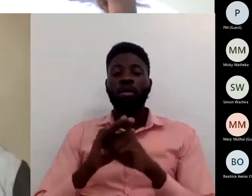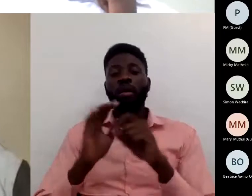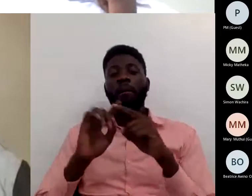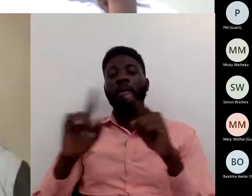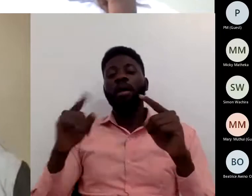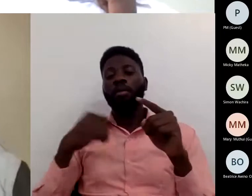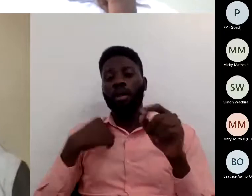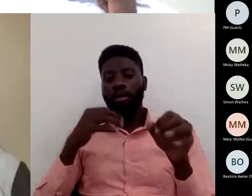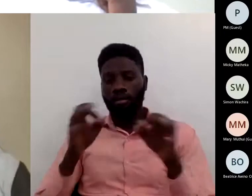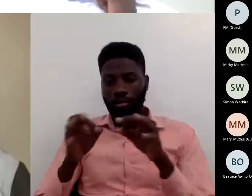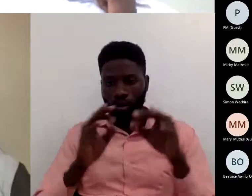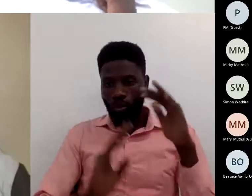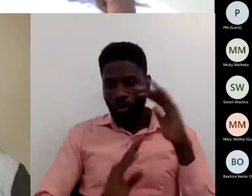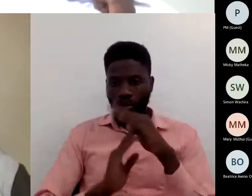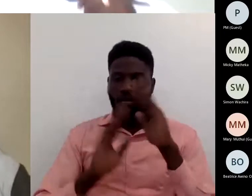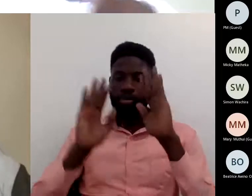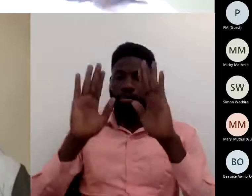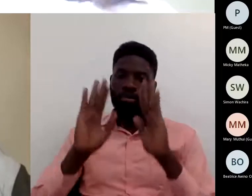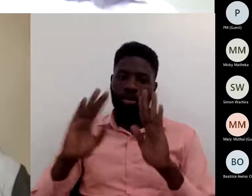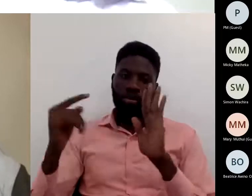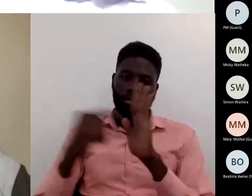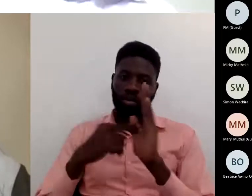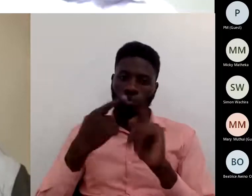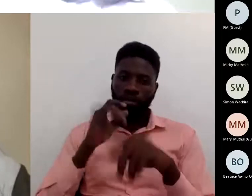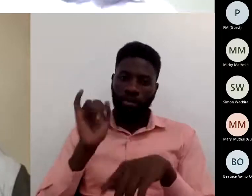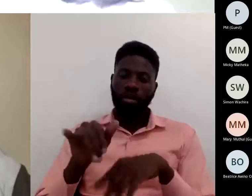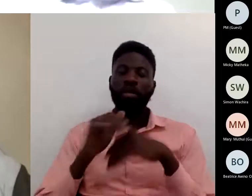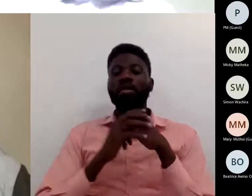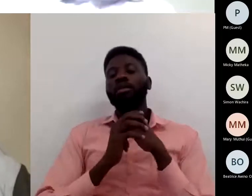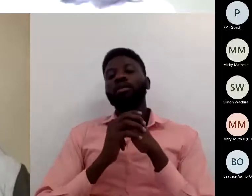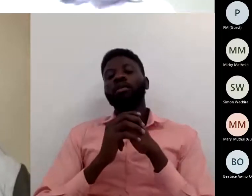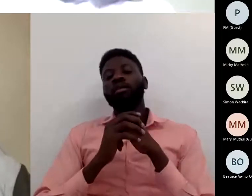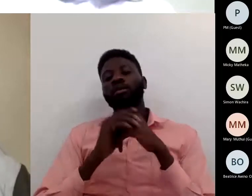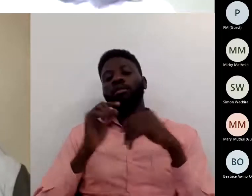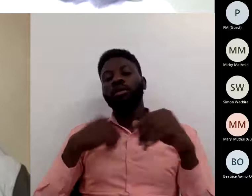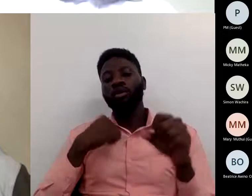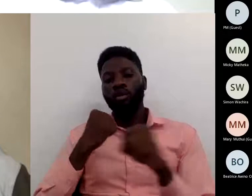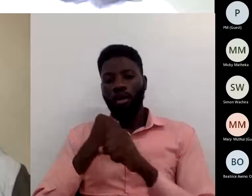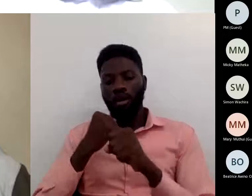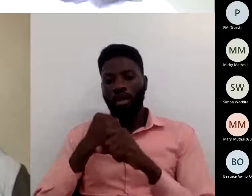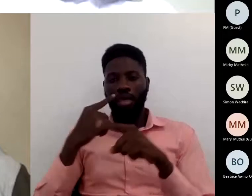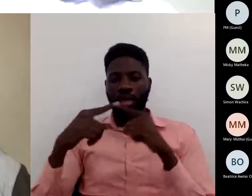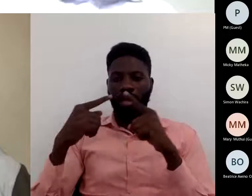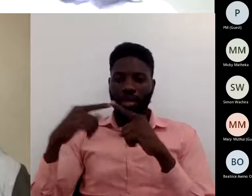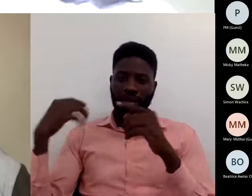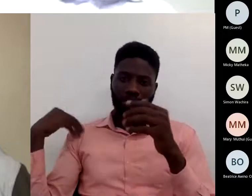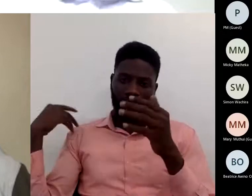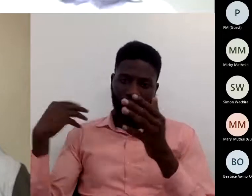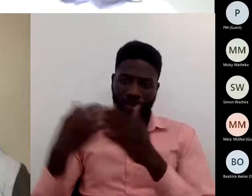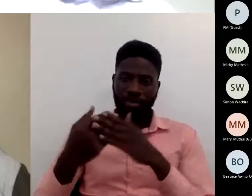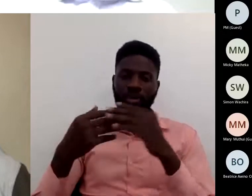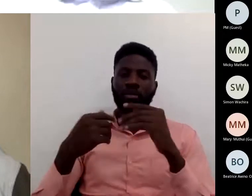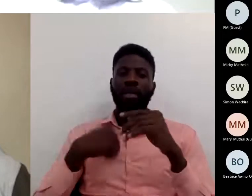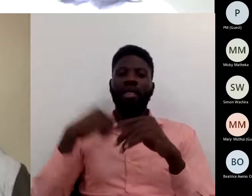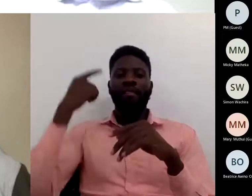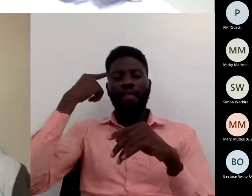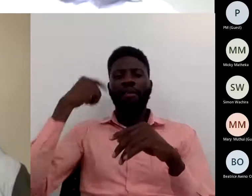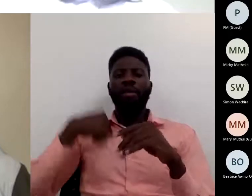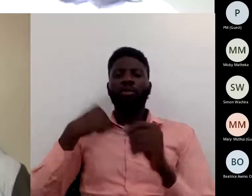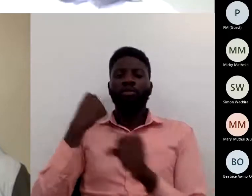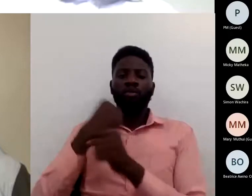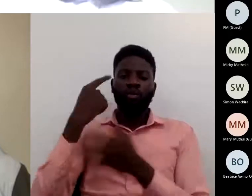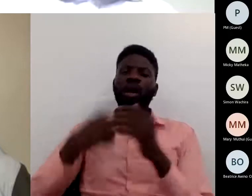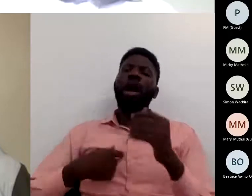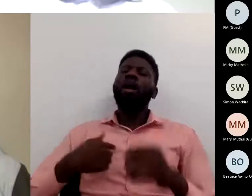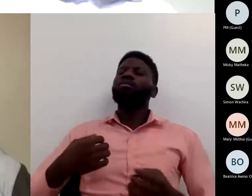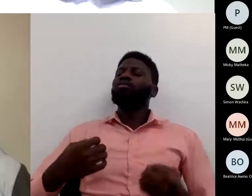give you the most important point I took from it. I've been working for how many years? And to some extent, I thought I knew what I was doing